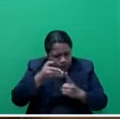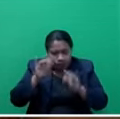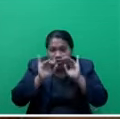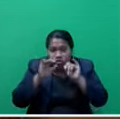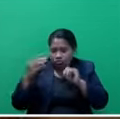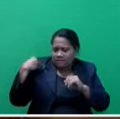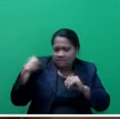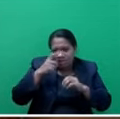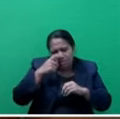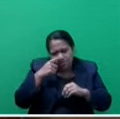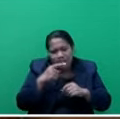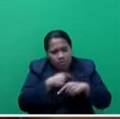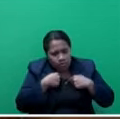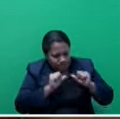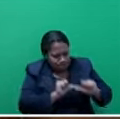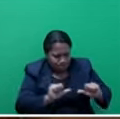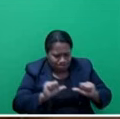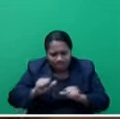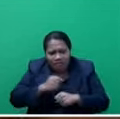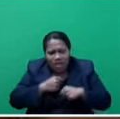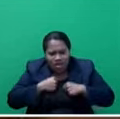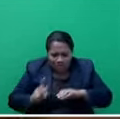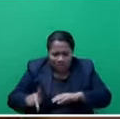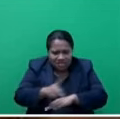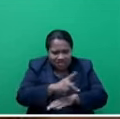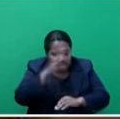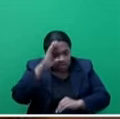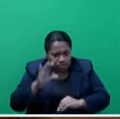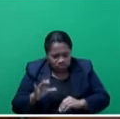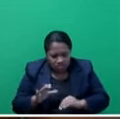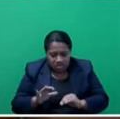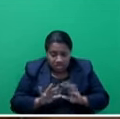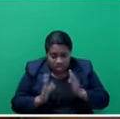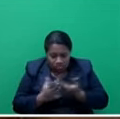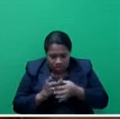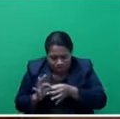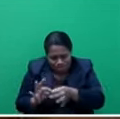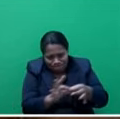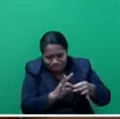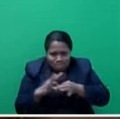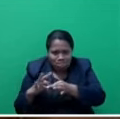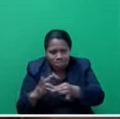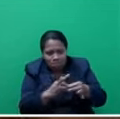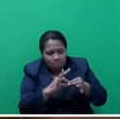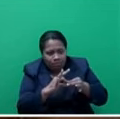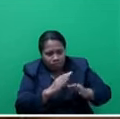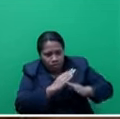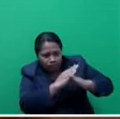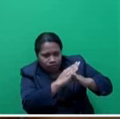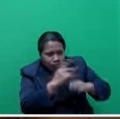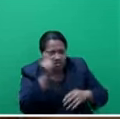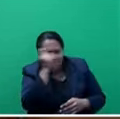Pacific nations. They defend us. And together we speak in defense of humanity against serious